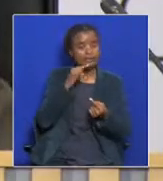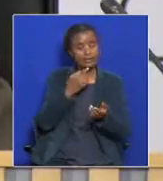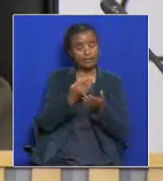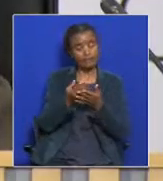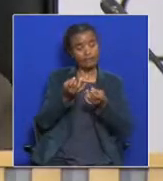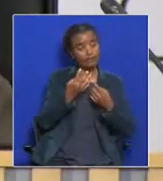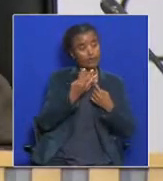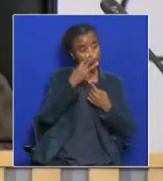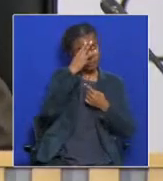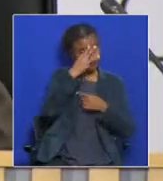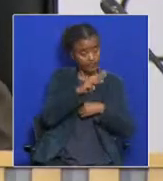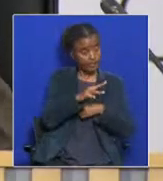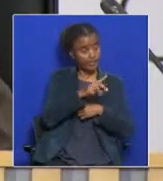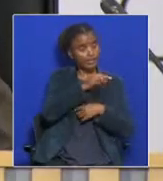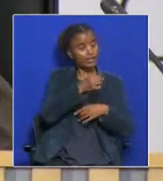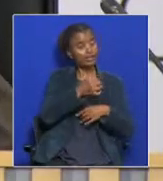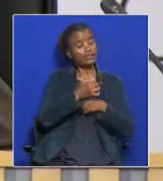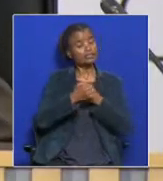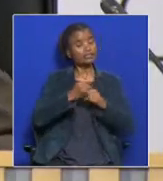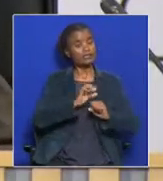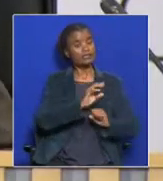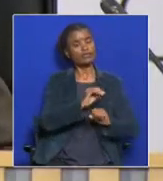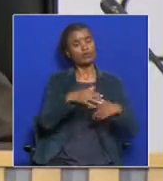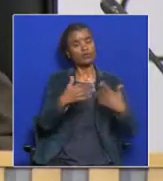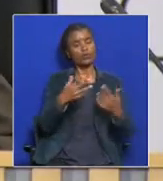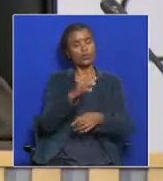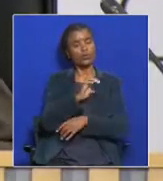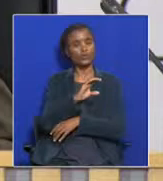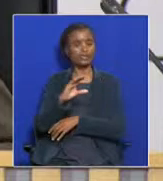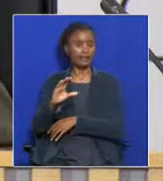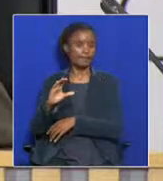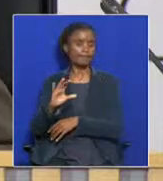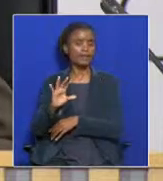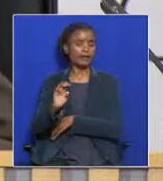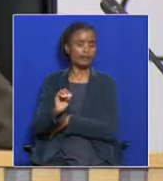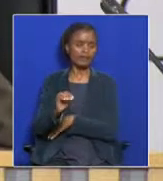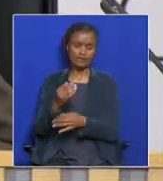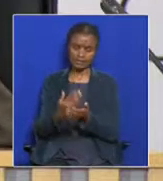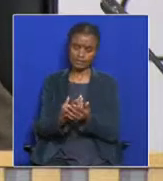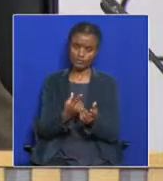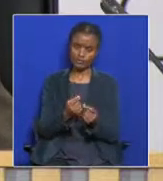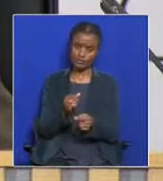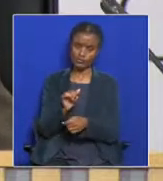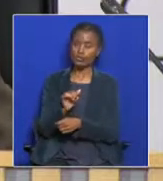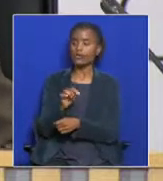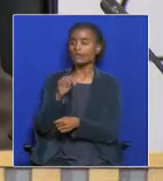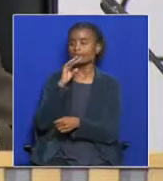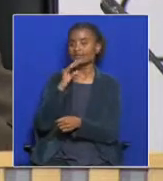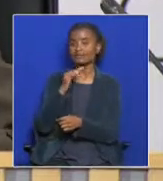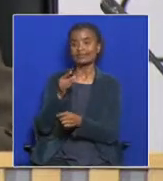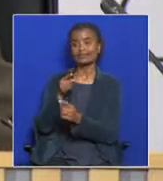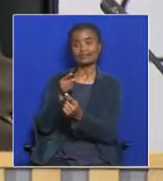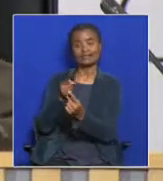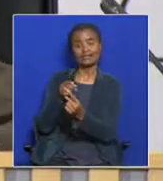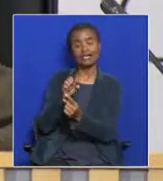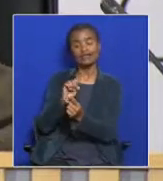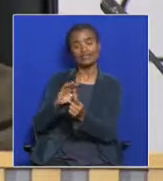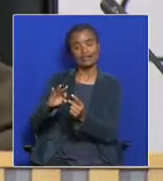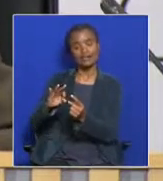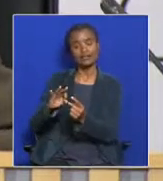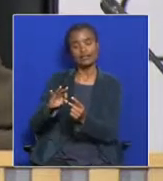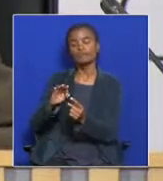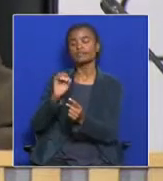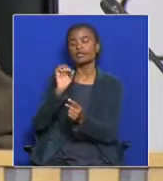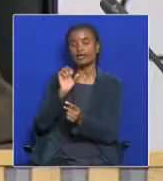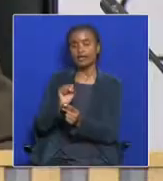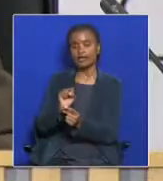the Western Cape, I would have done so. So that was every engagement with me and the FSL was with a view of